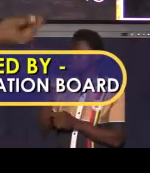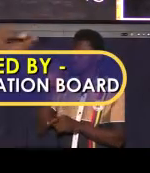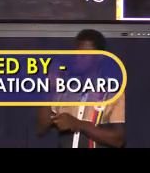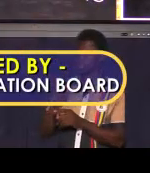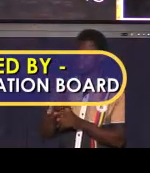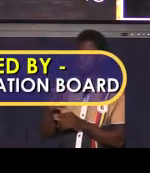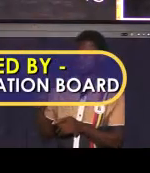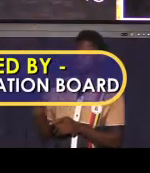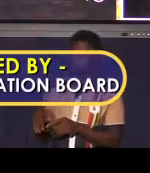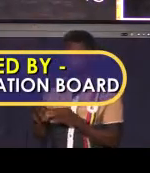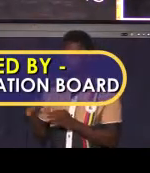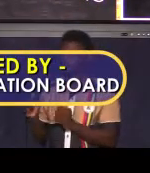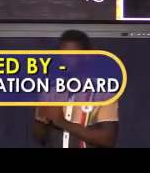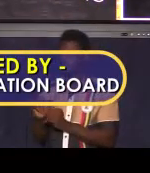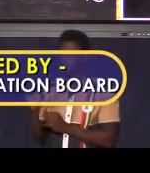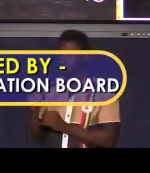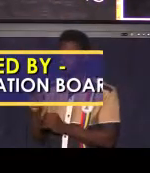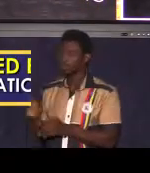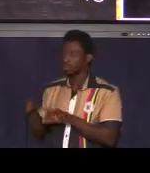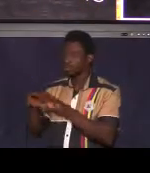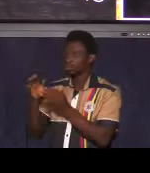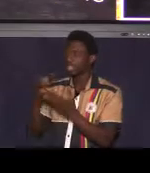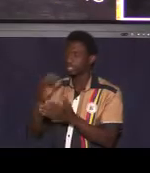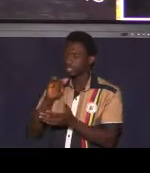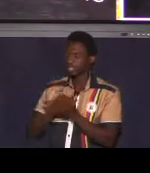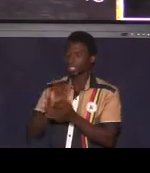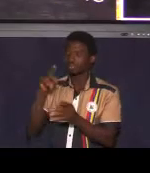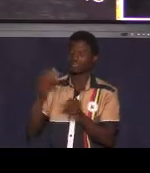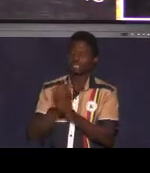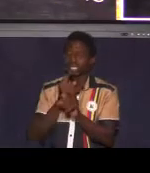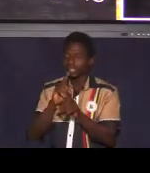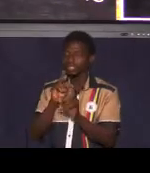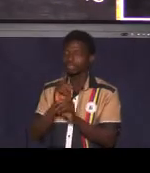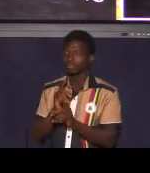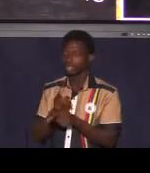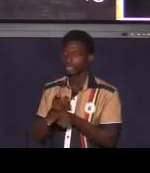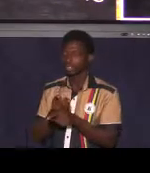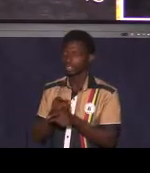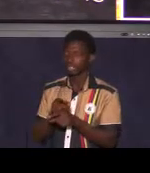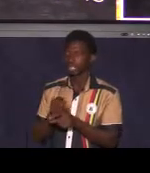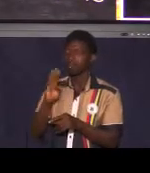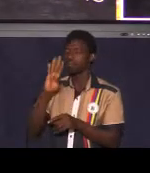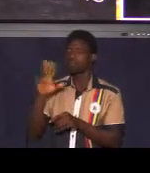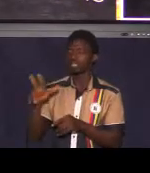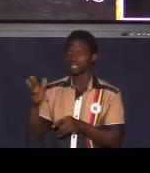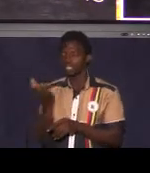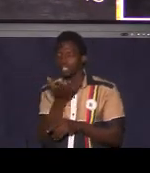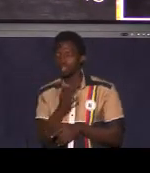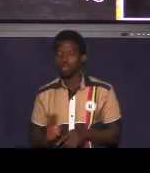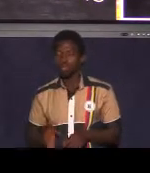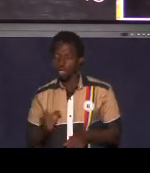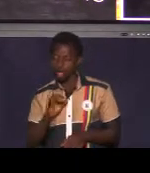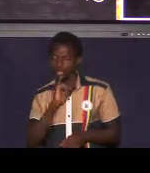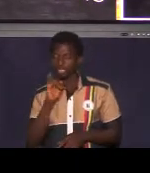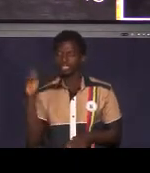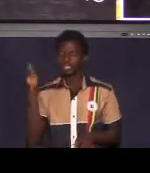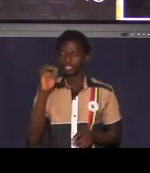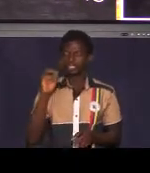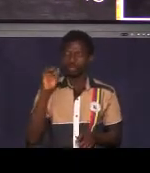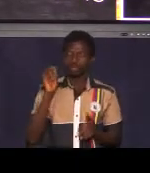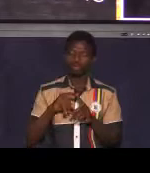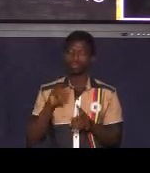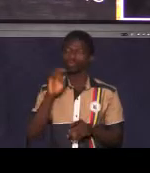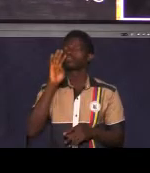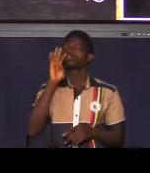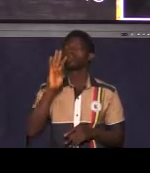you tidy up everything with 0. The most important thing is that you get the same answer. So 43 over 100 is